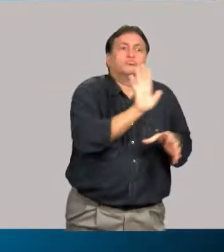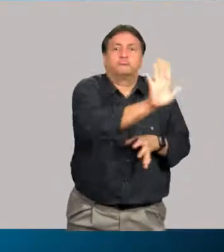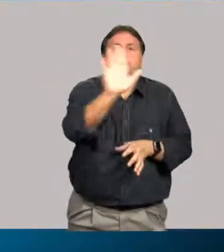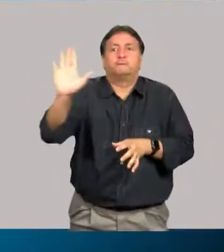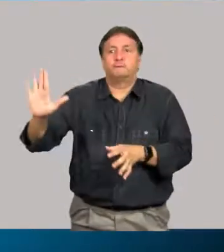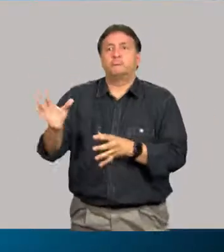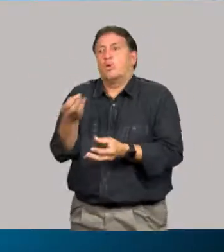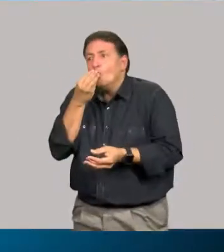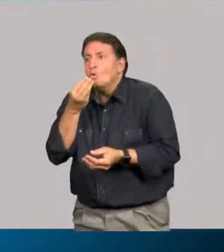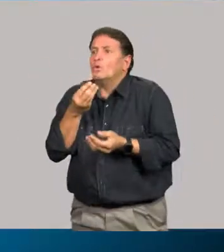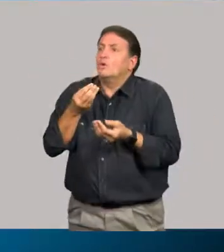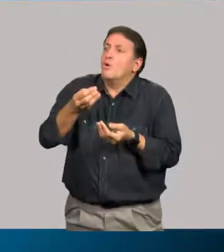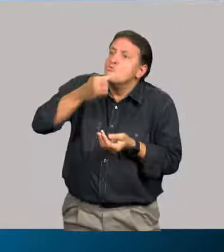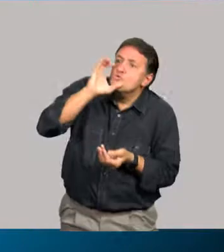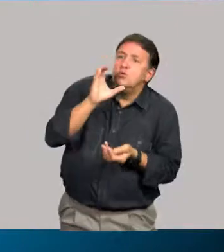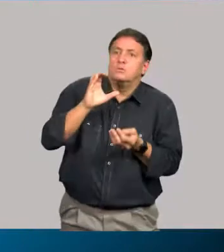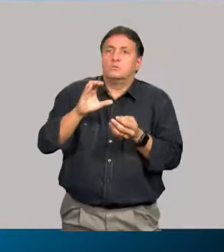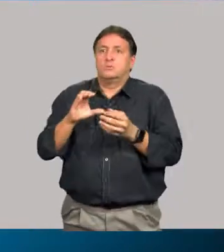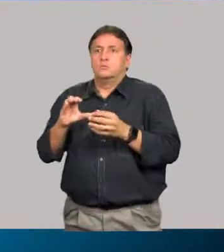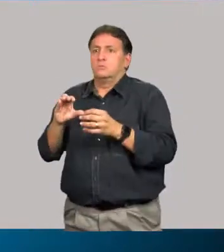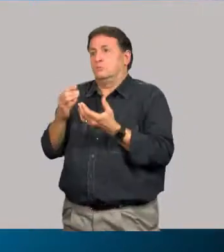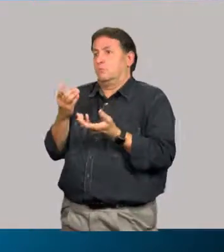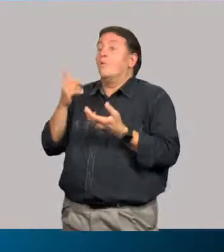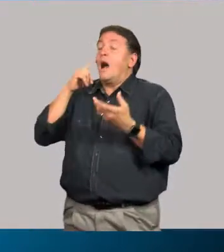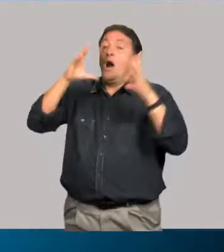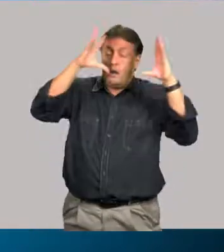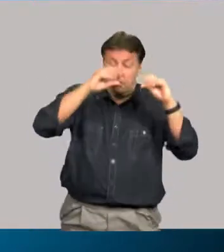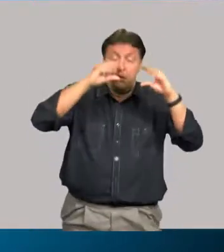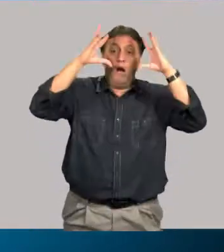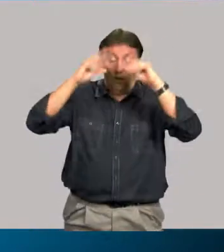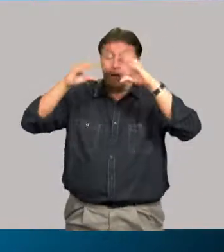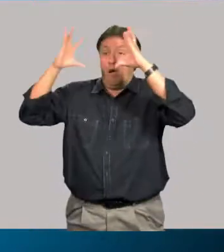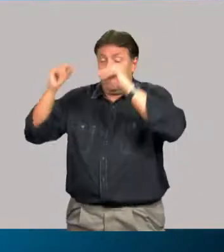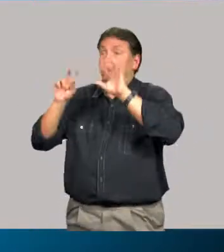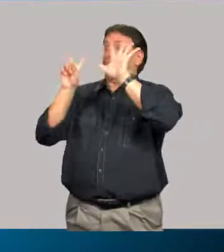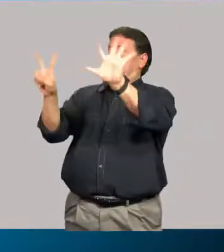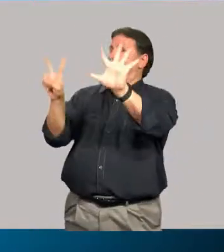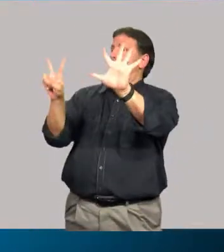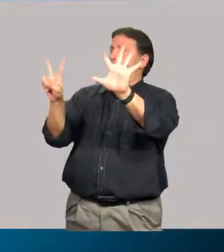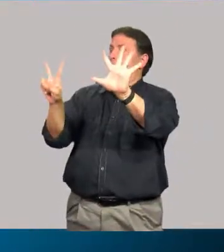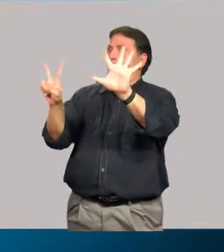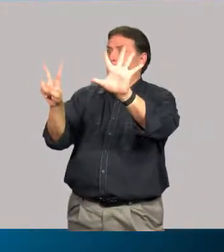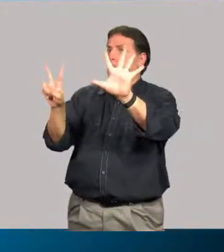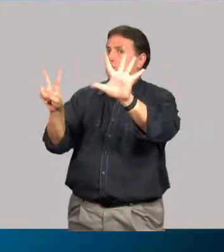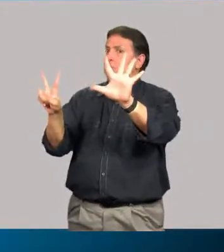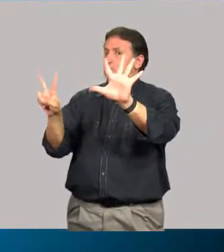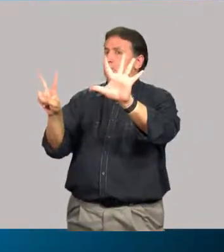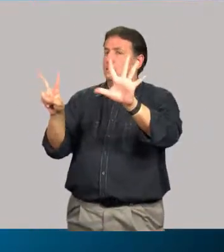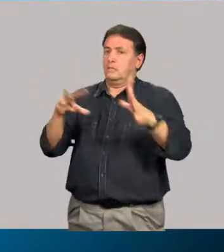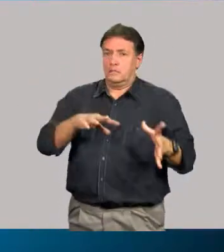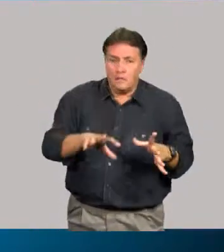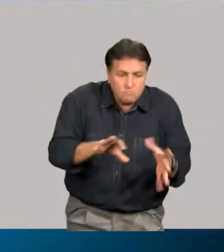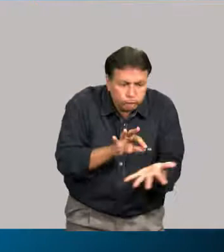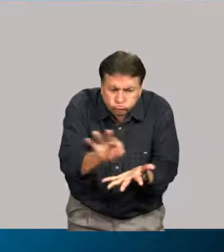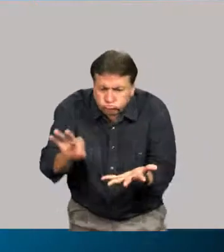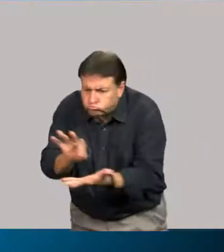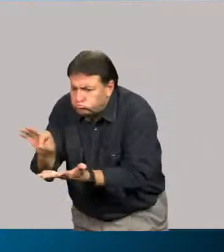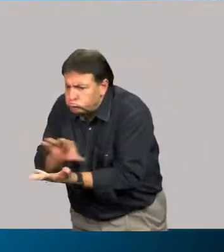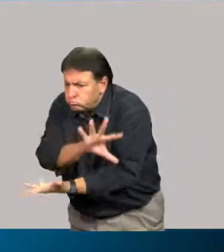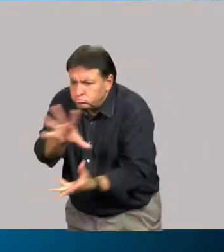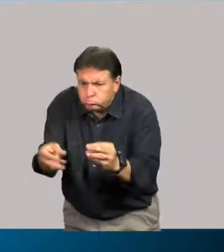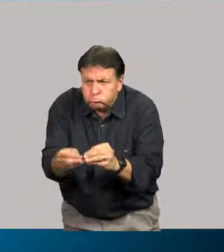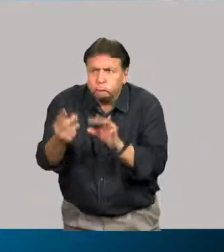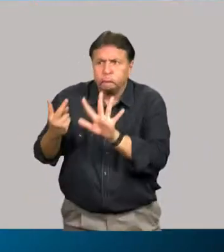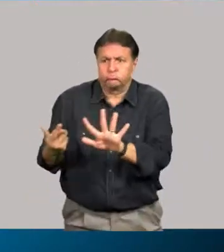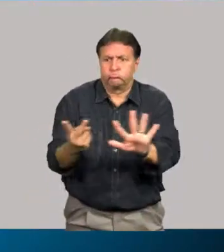It's best to have one kit for each member of your family. Your lives could depend on it. Each emergency